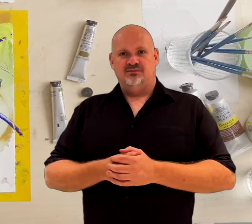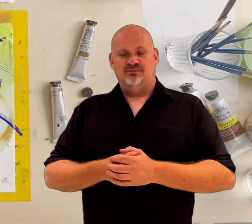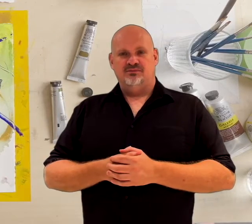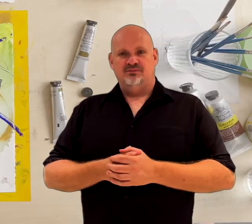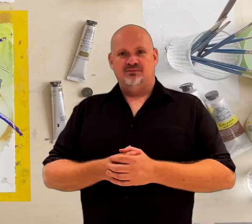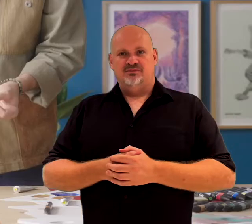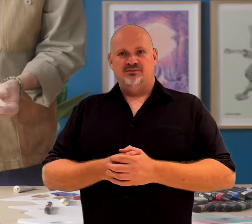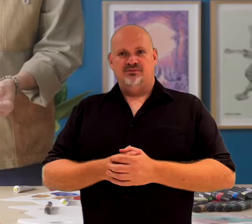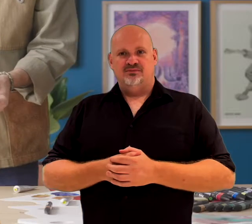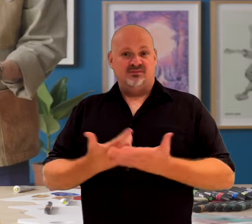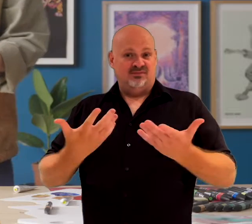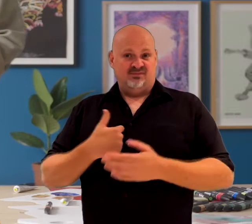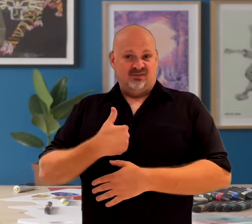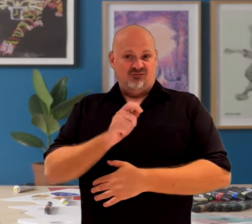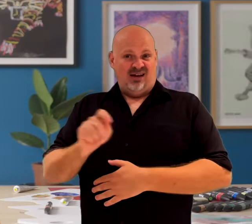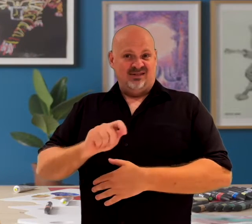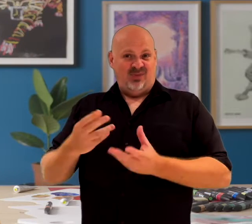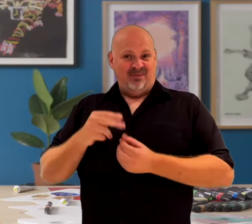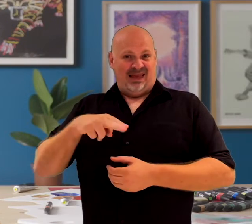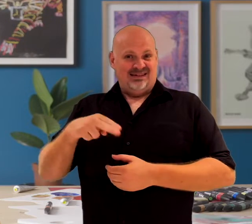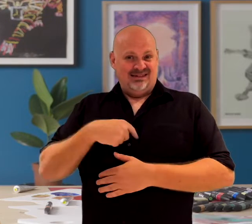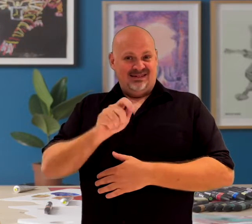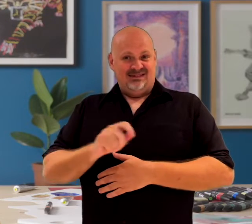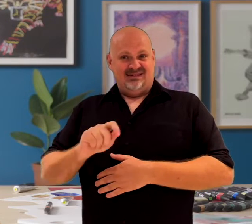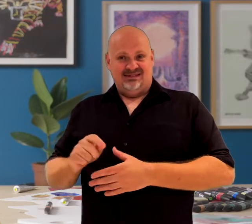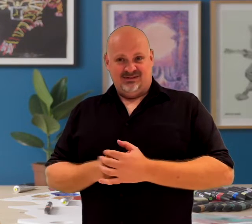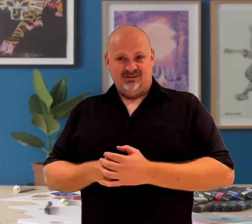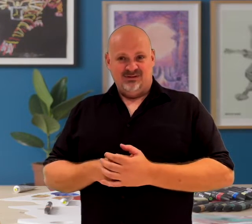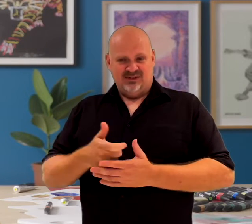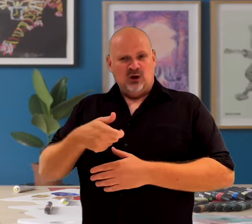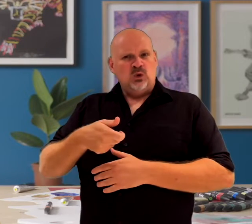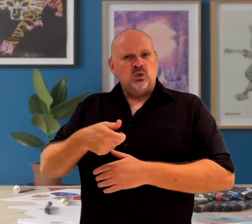Yeah. So I'm just writing with the paint, and you